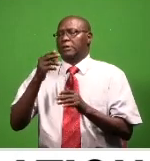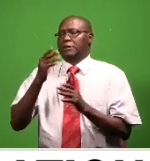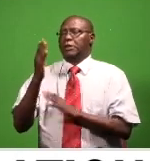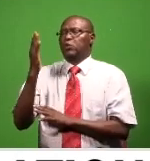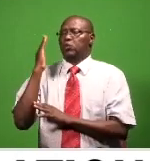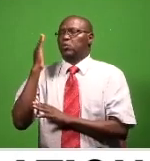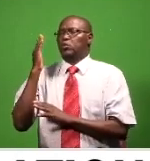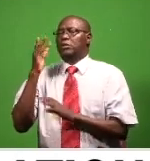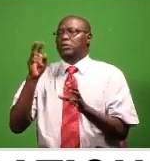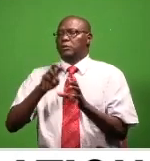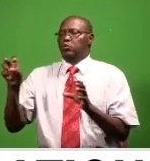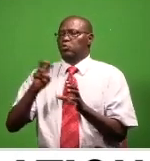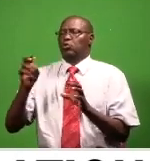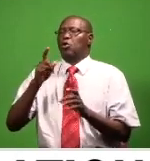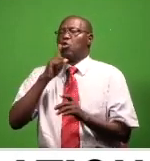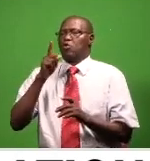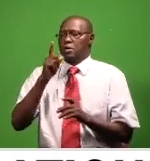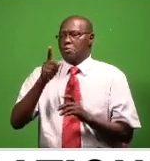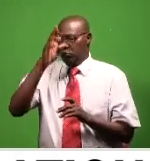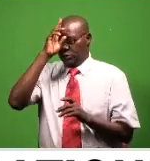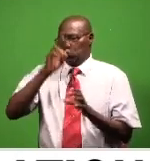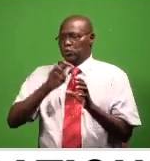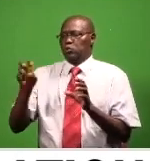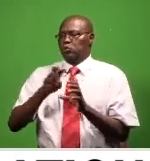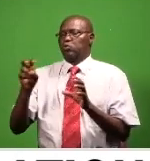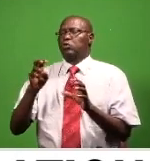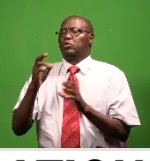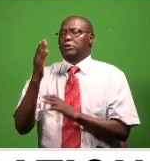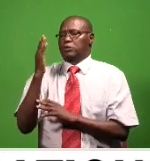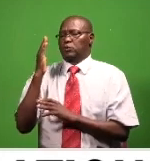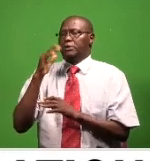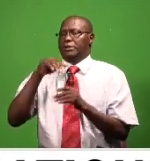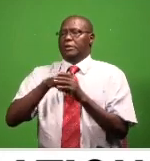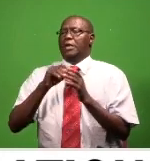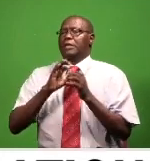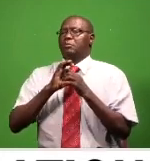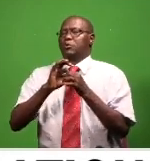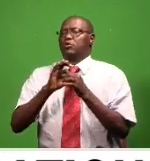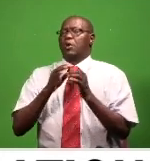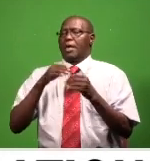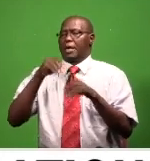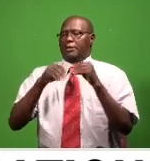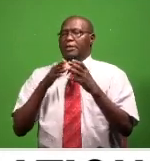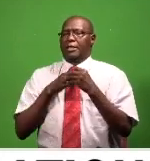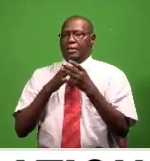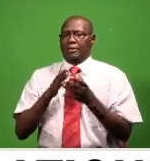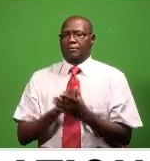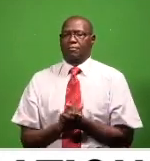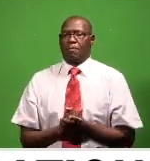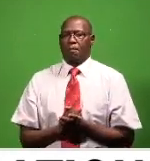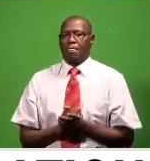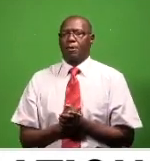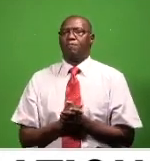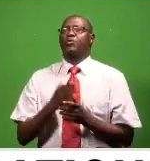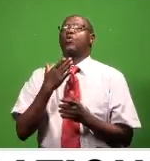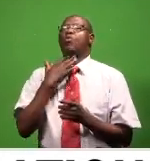of the party leaders as well as those of other elected leaders in Azimio. We wanted to petition that office